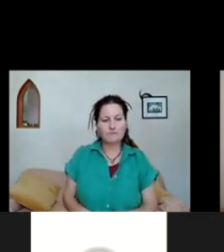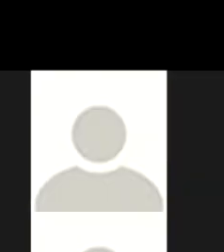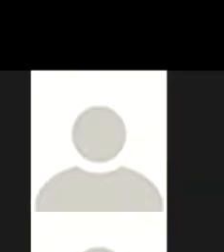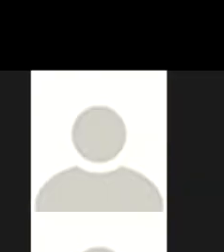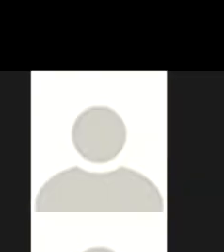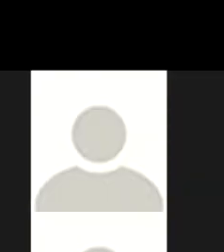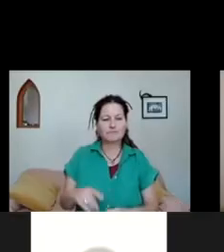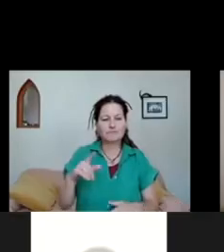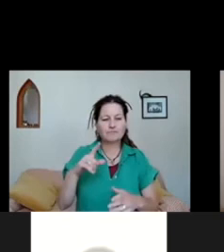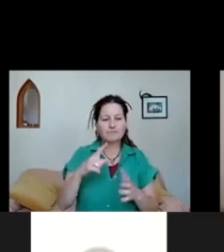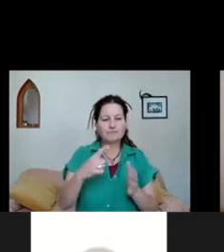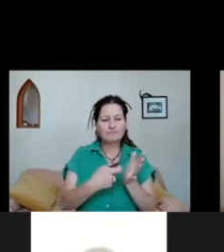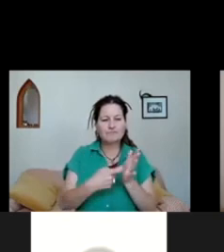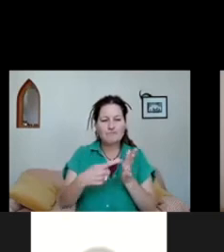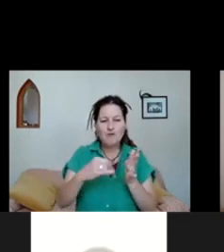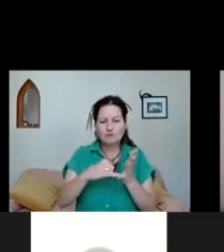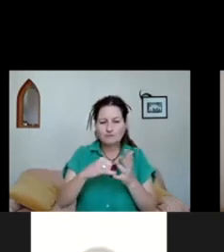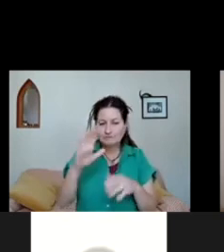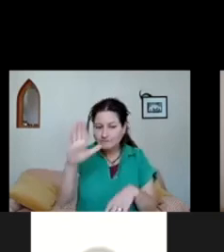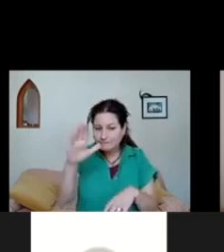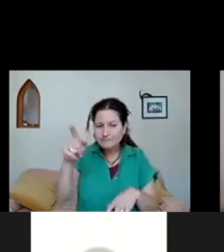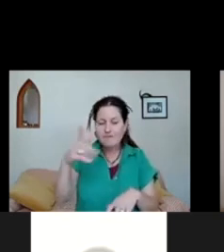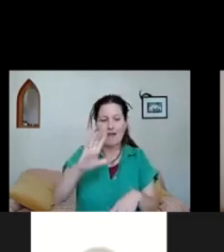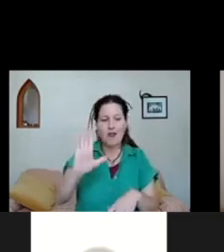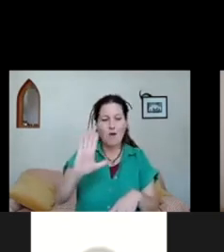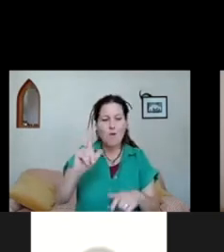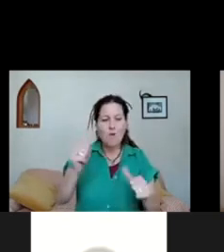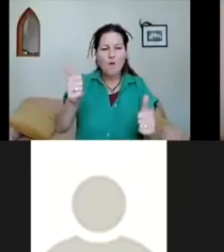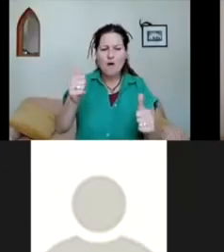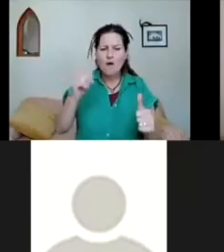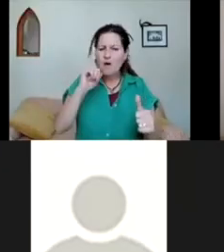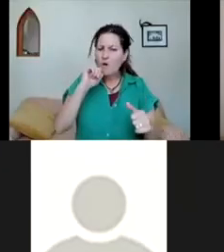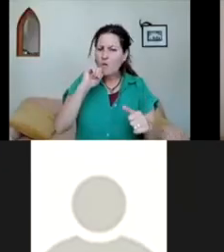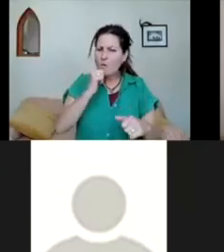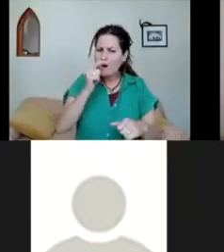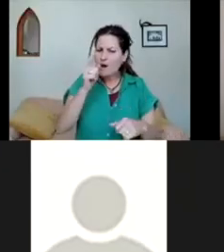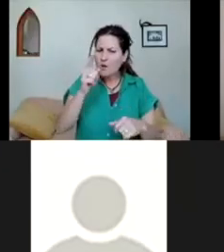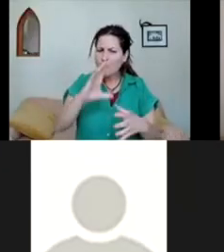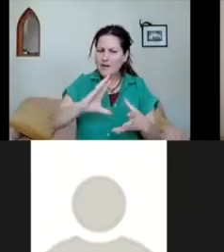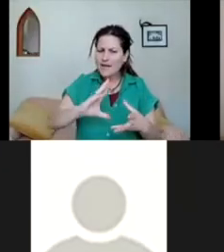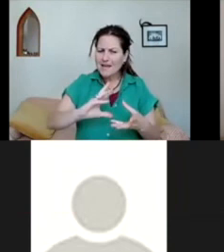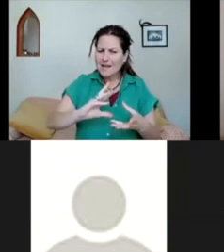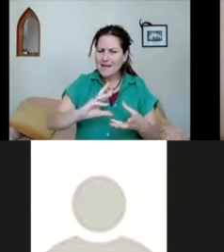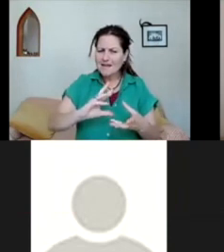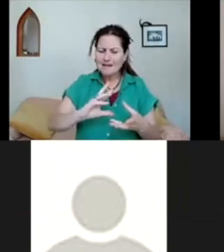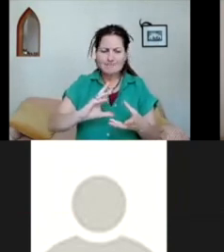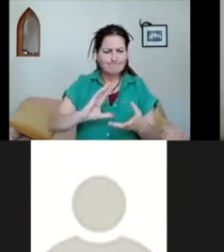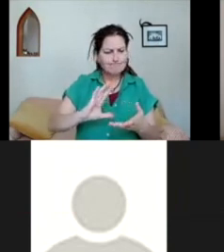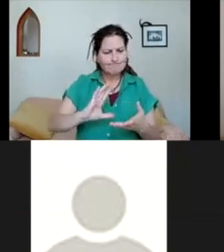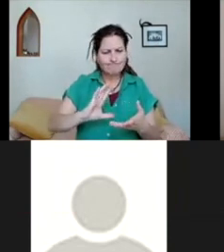Hi, sorry. Will you be putting together some kind of place where we can